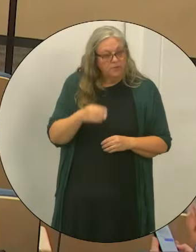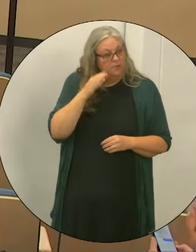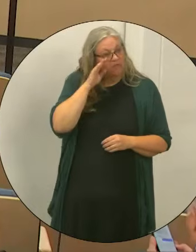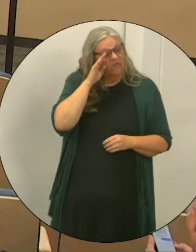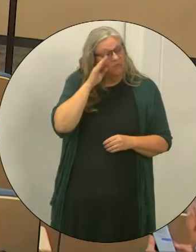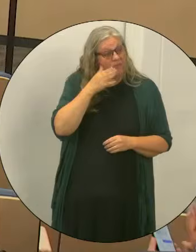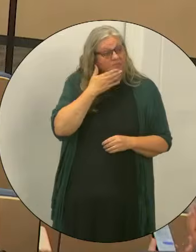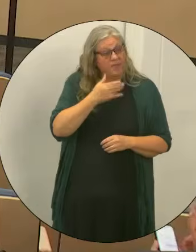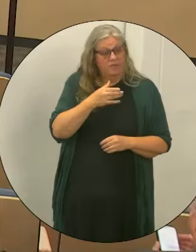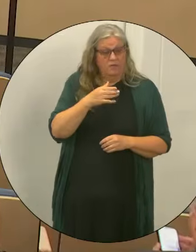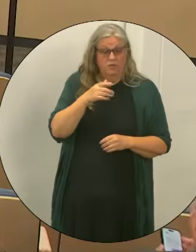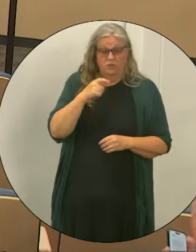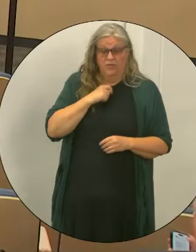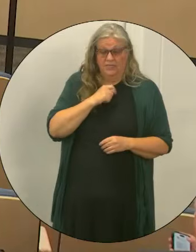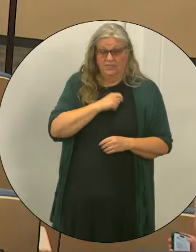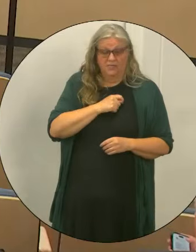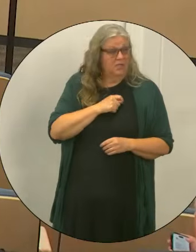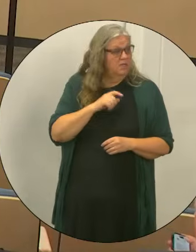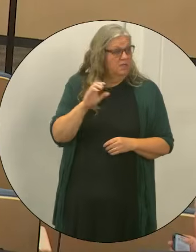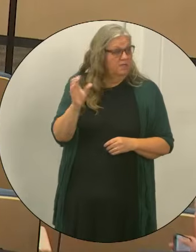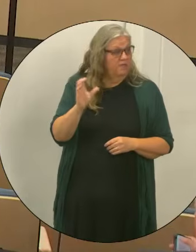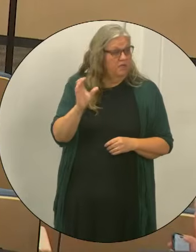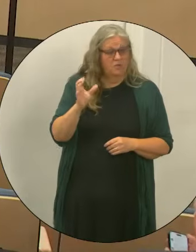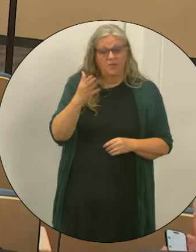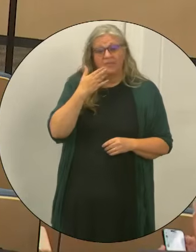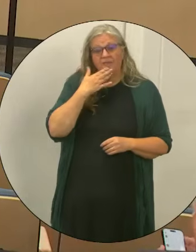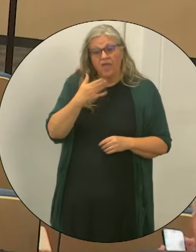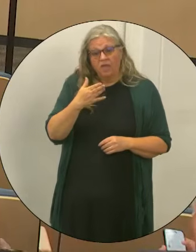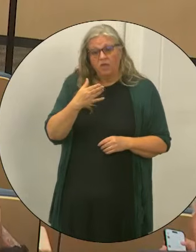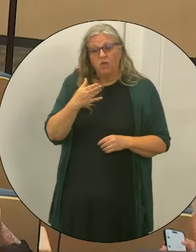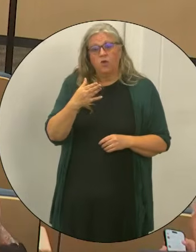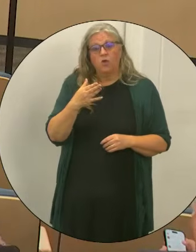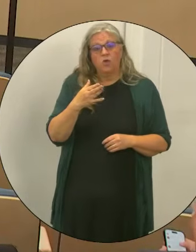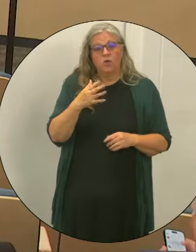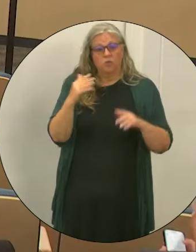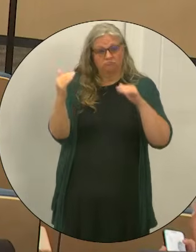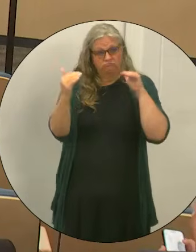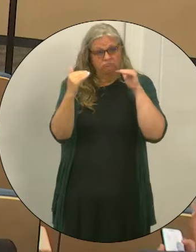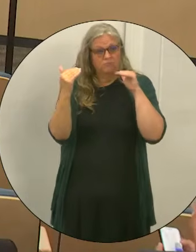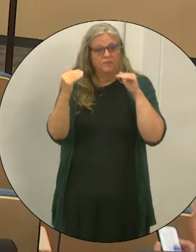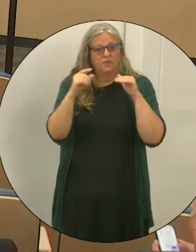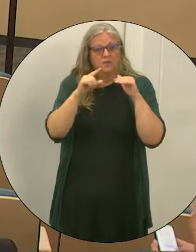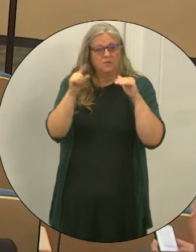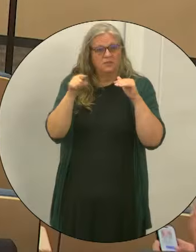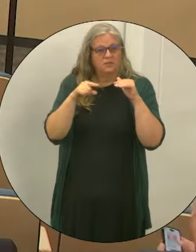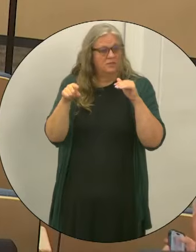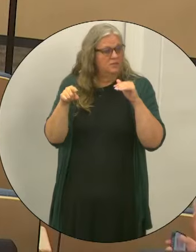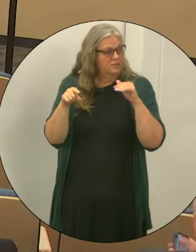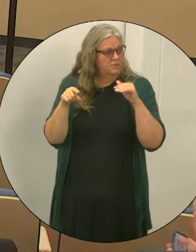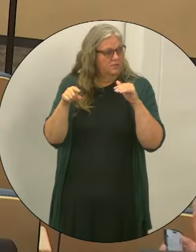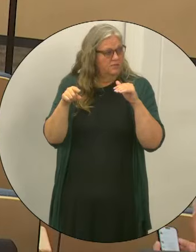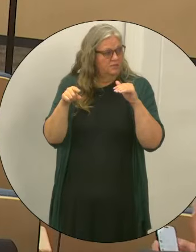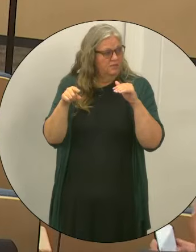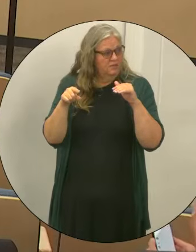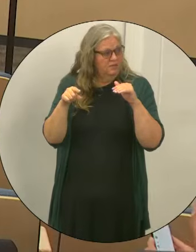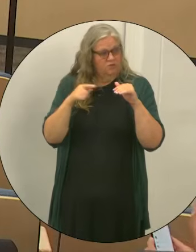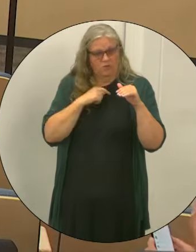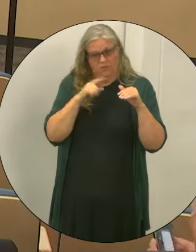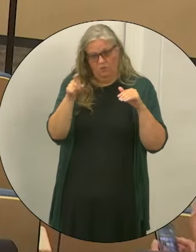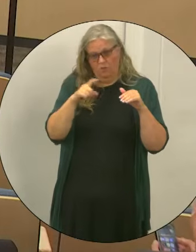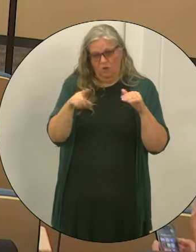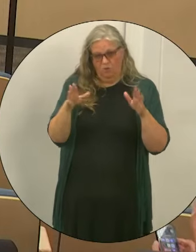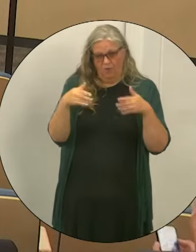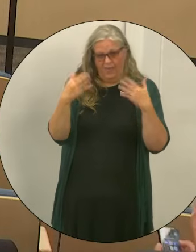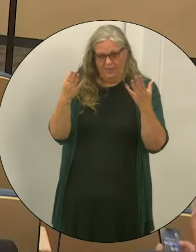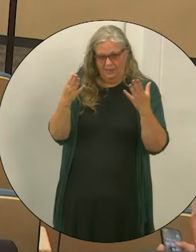Thank you. Trustee Cavazos. Thank you, Madam President, and thank you, my colleague Zamora, for raising that question about the